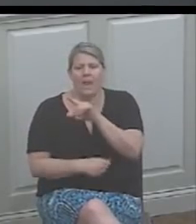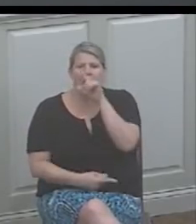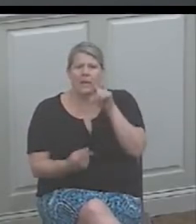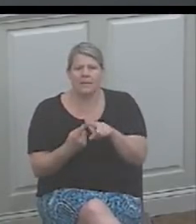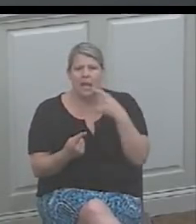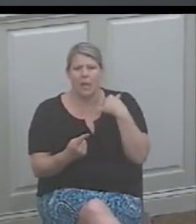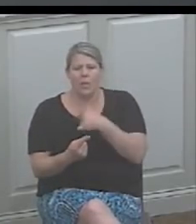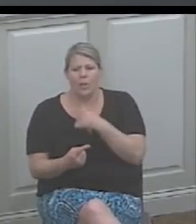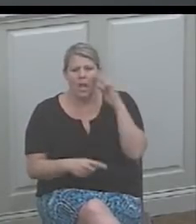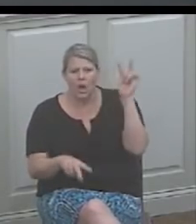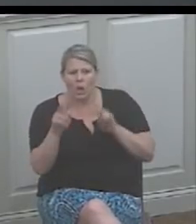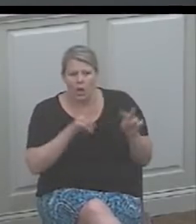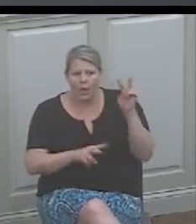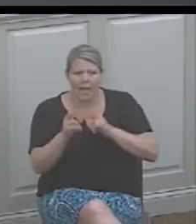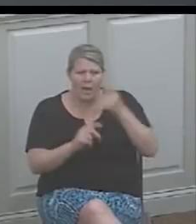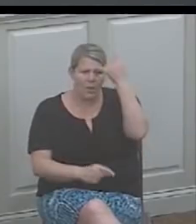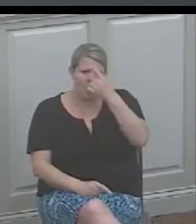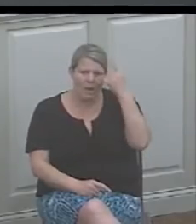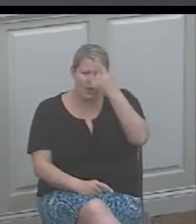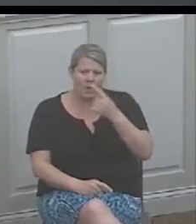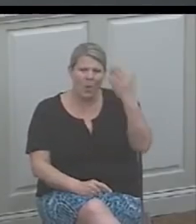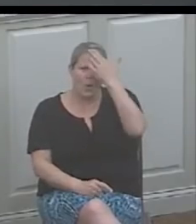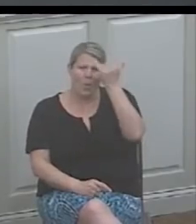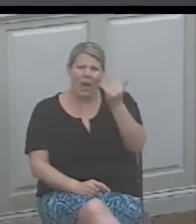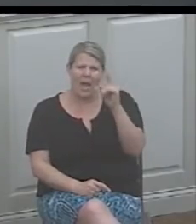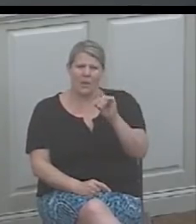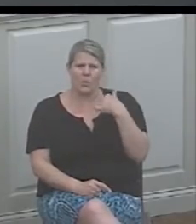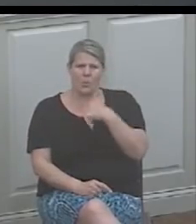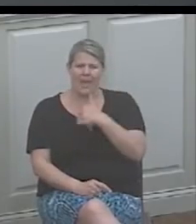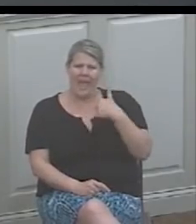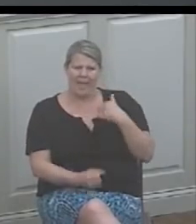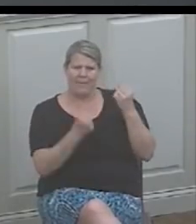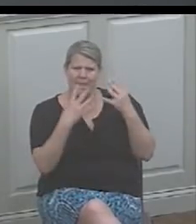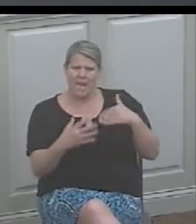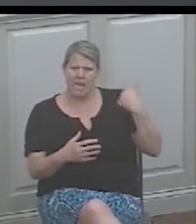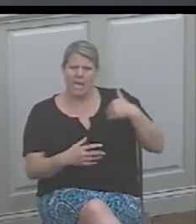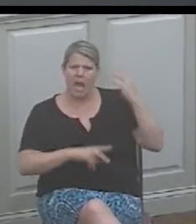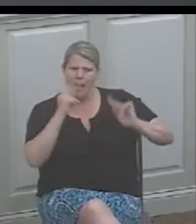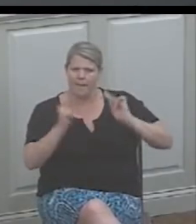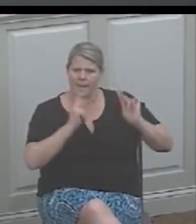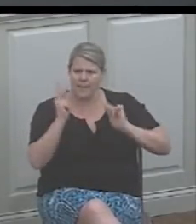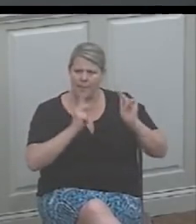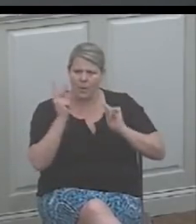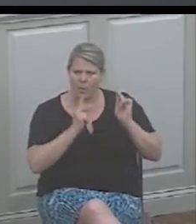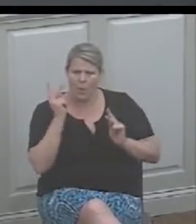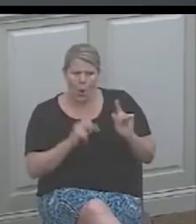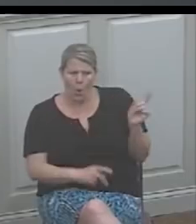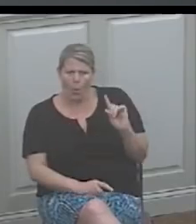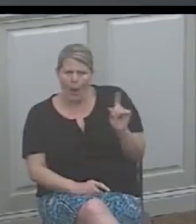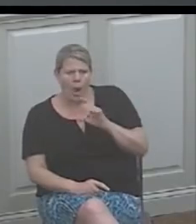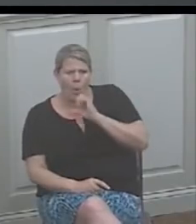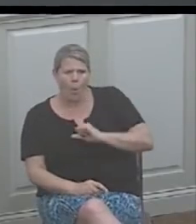really look at it and you wonder, why do we have all these young people? Where's that 40,